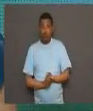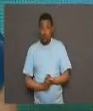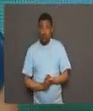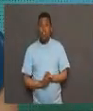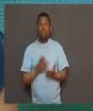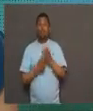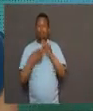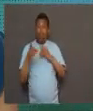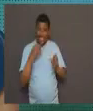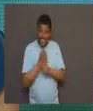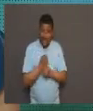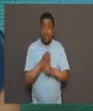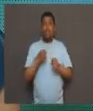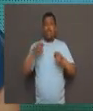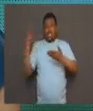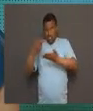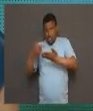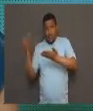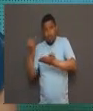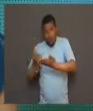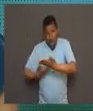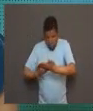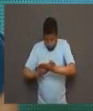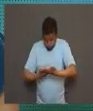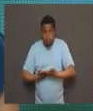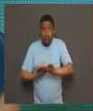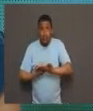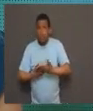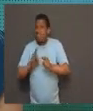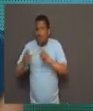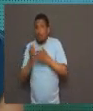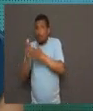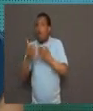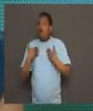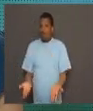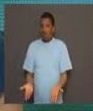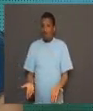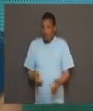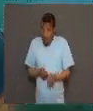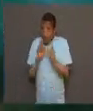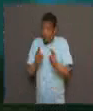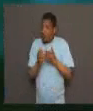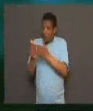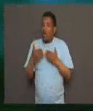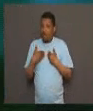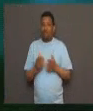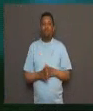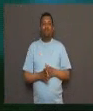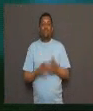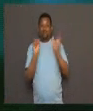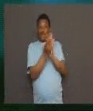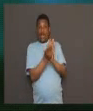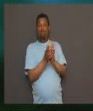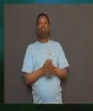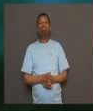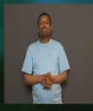In making a sketch map, there are certain guidelines to follow. For